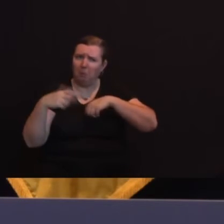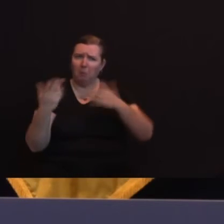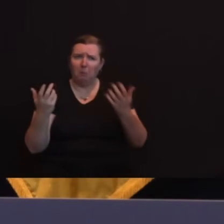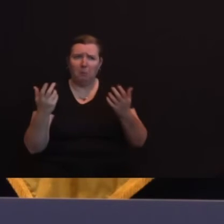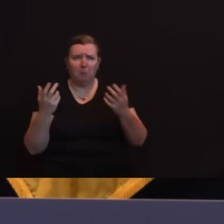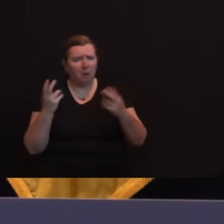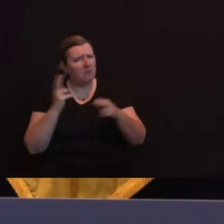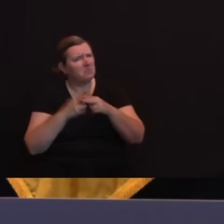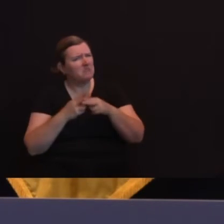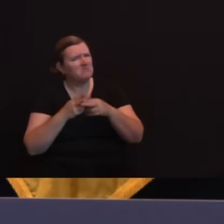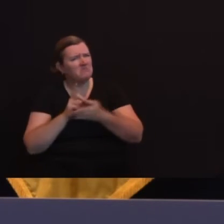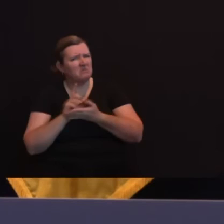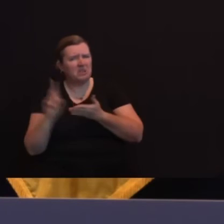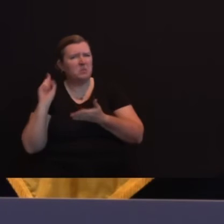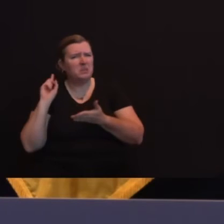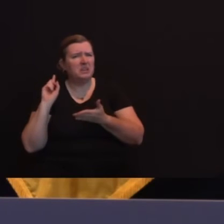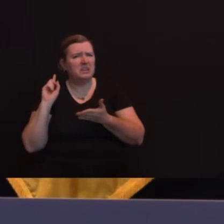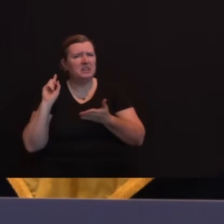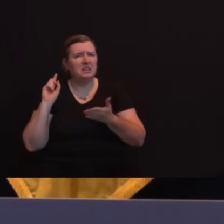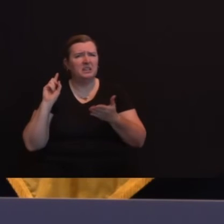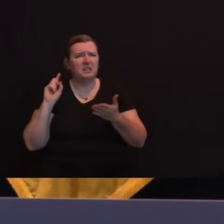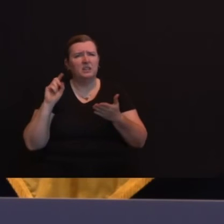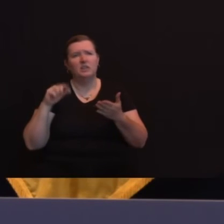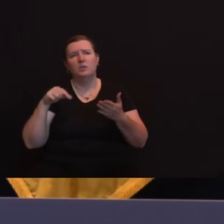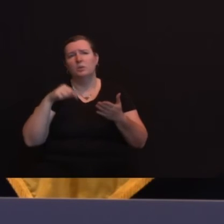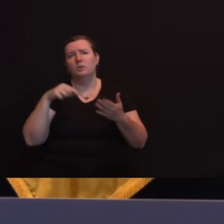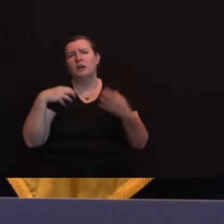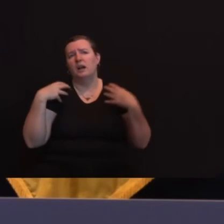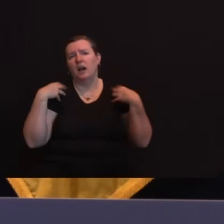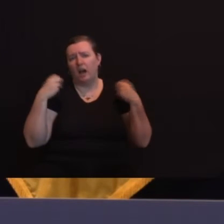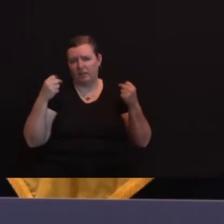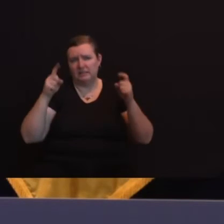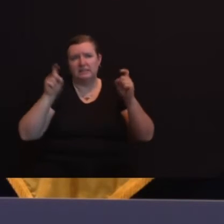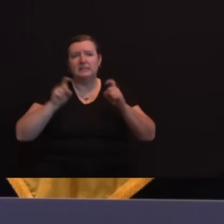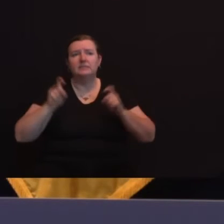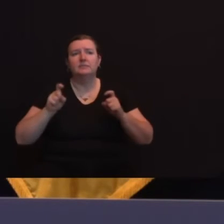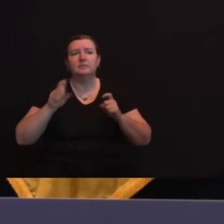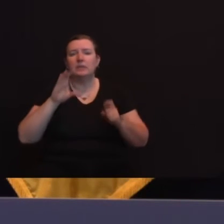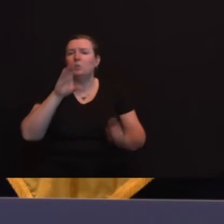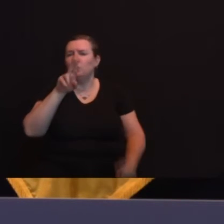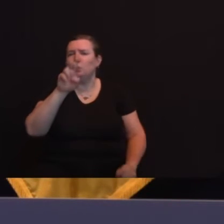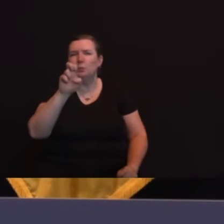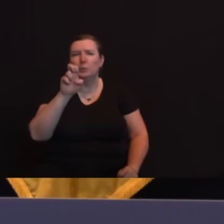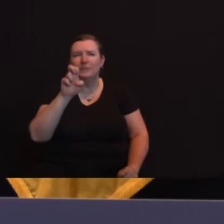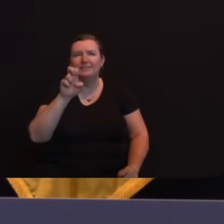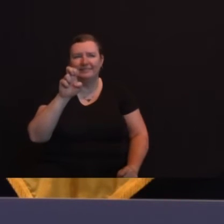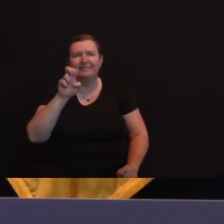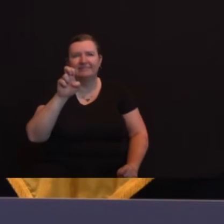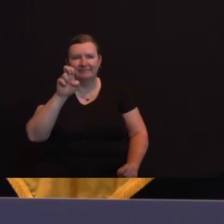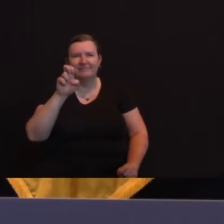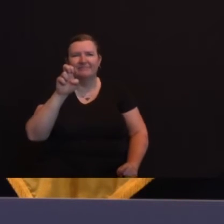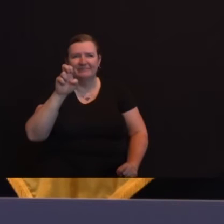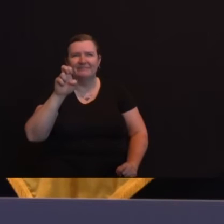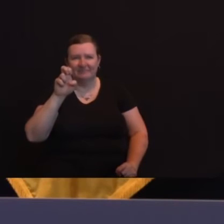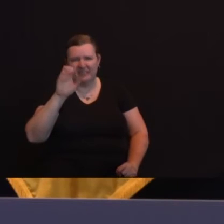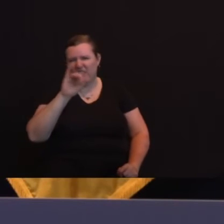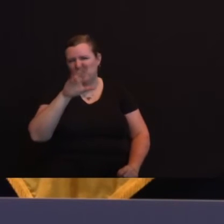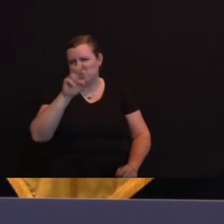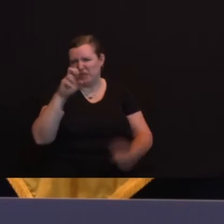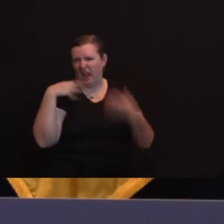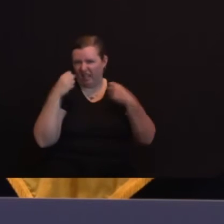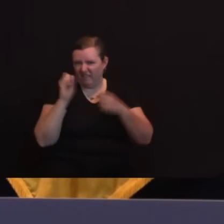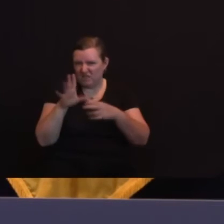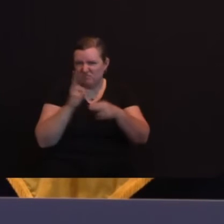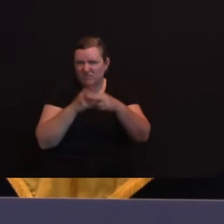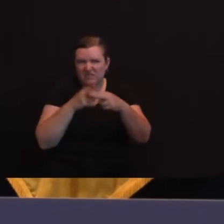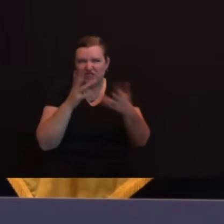Q Health test, CUE health tests. I had a good conversation with their CEO. That's a pretty